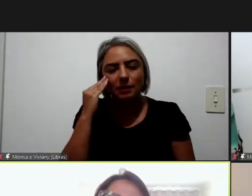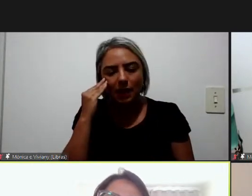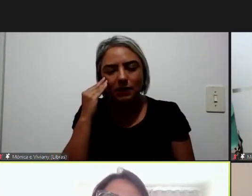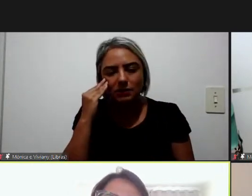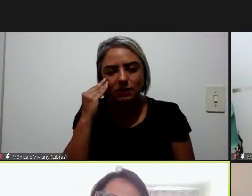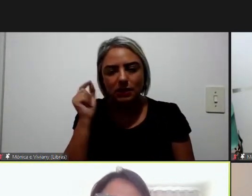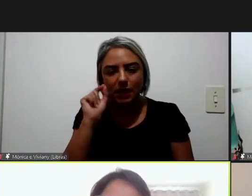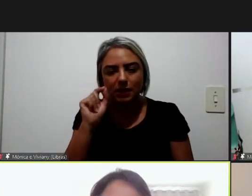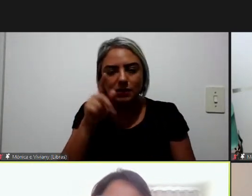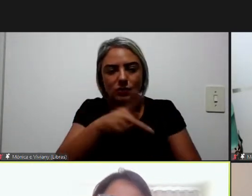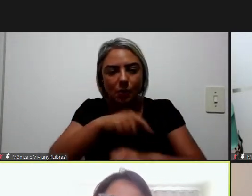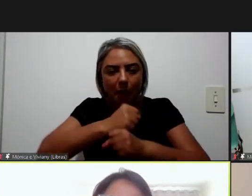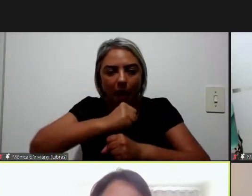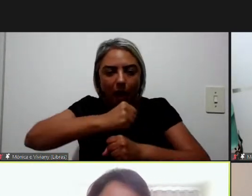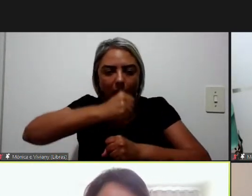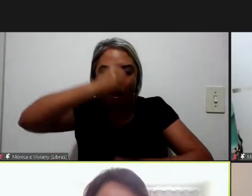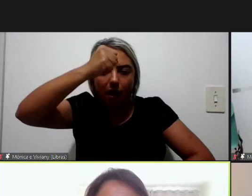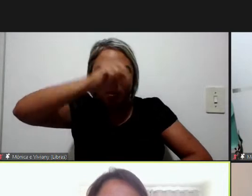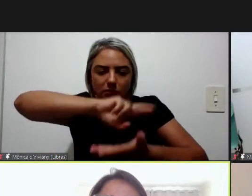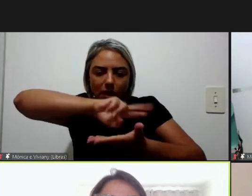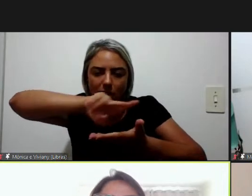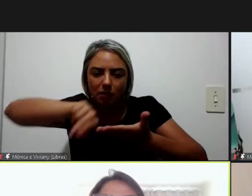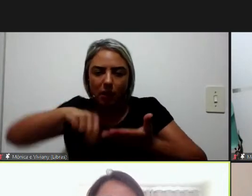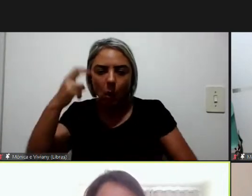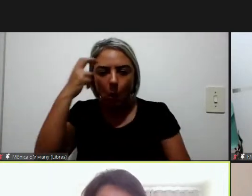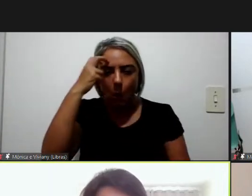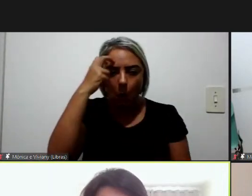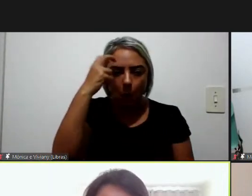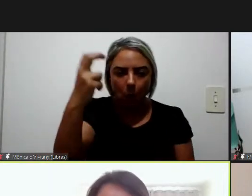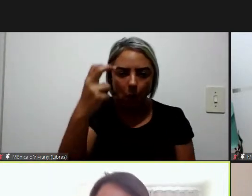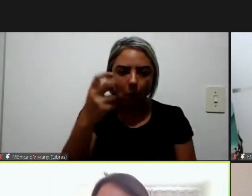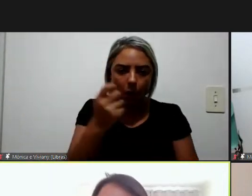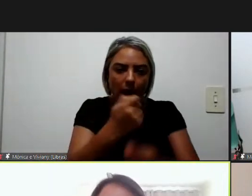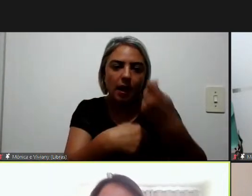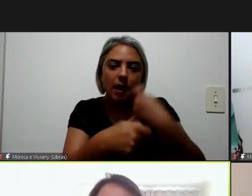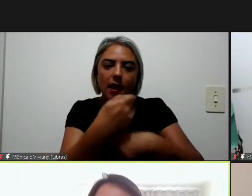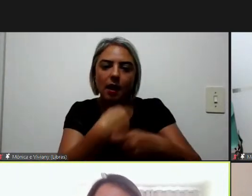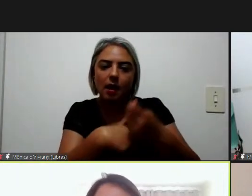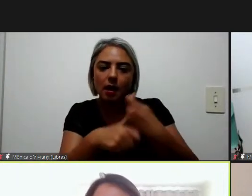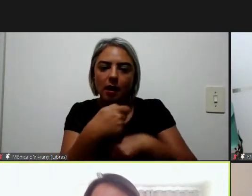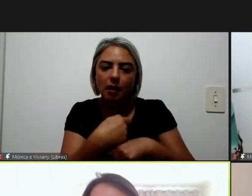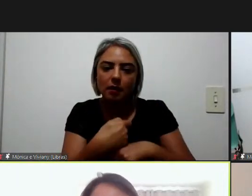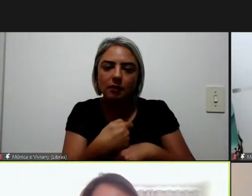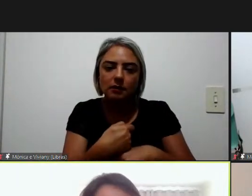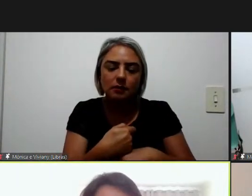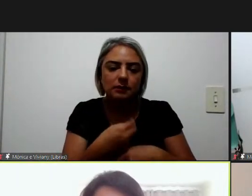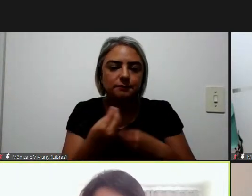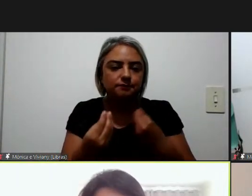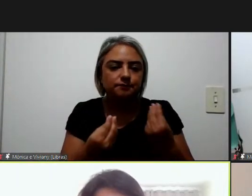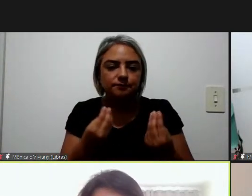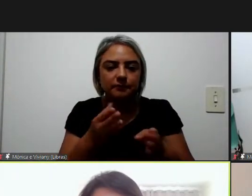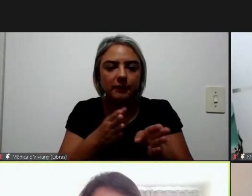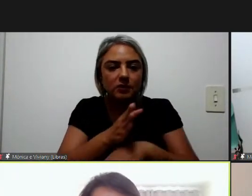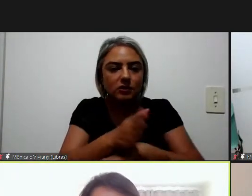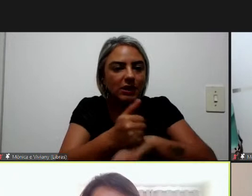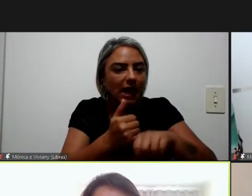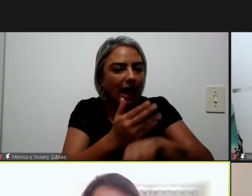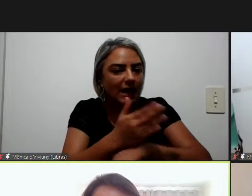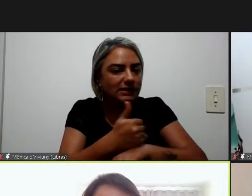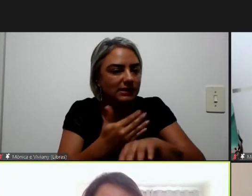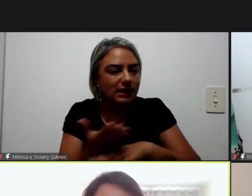imagine this in Brazil with the diversity, the cultural diversity, economical diversity